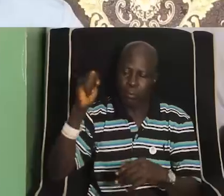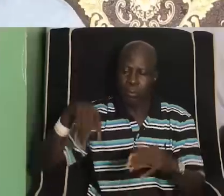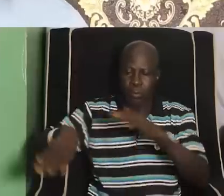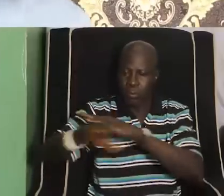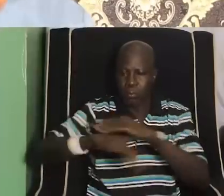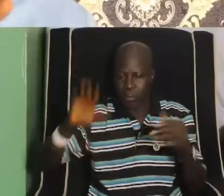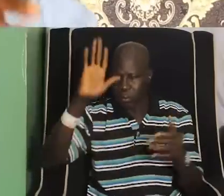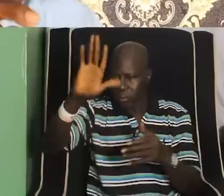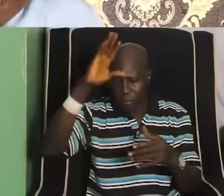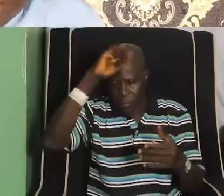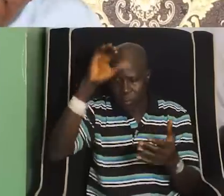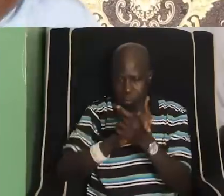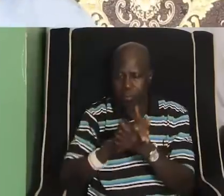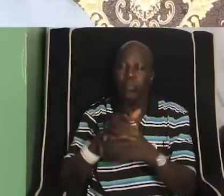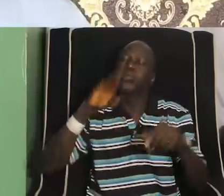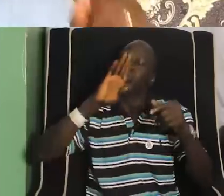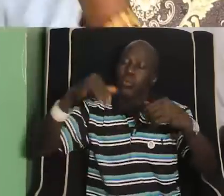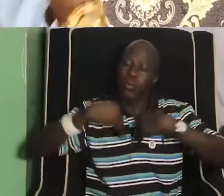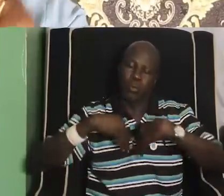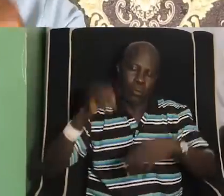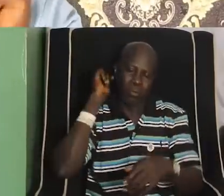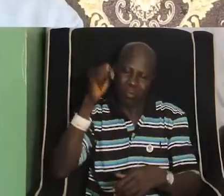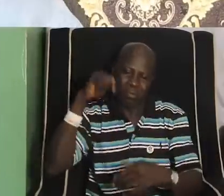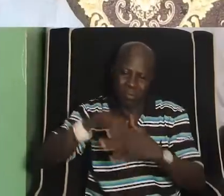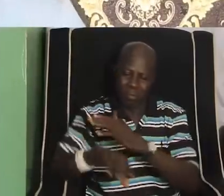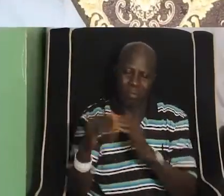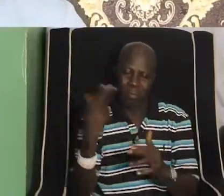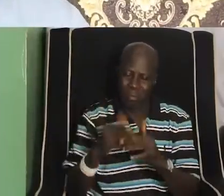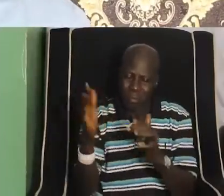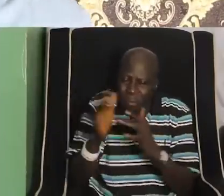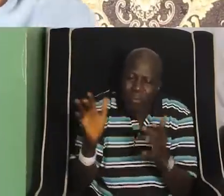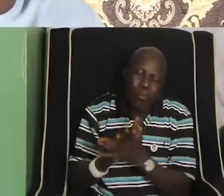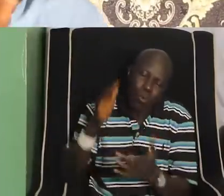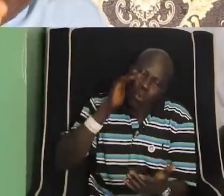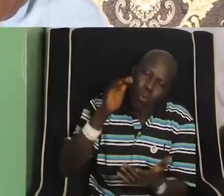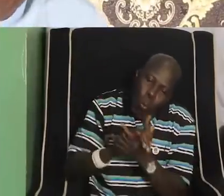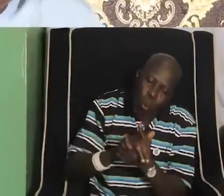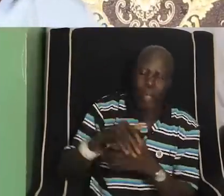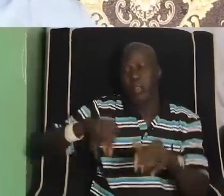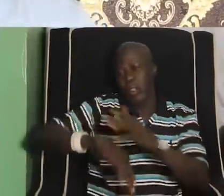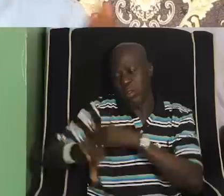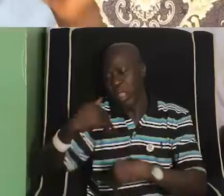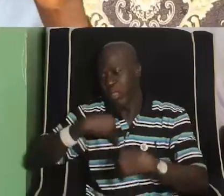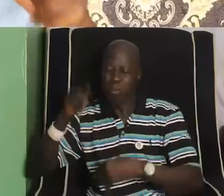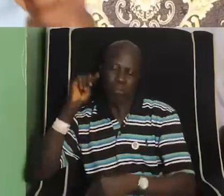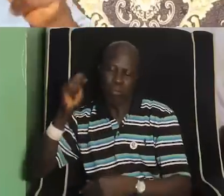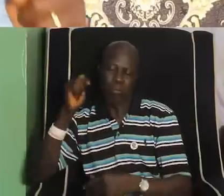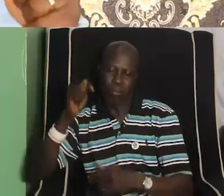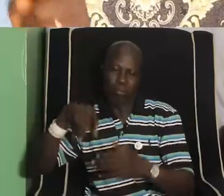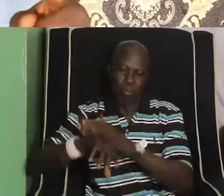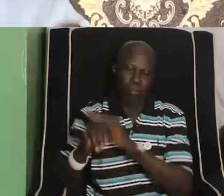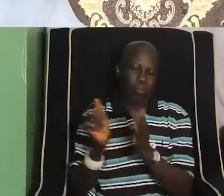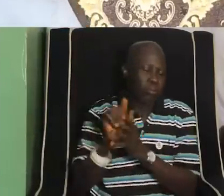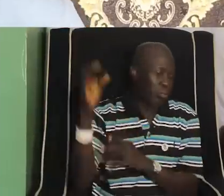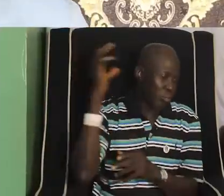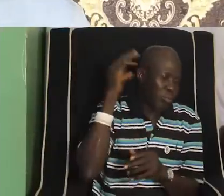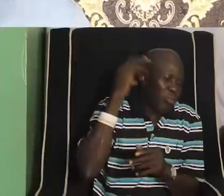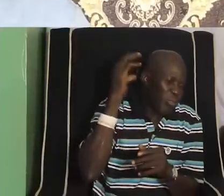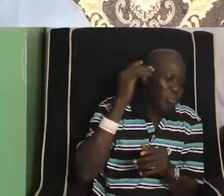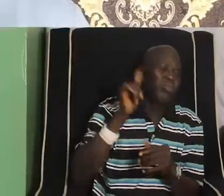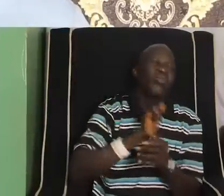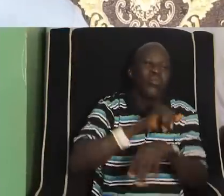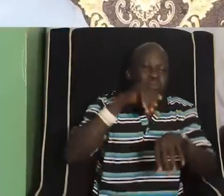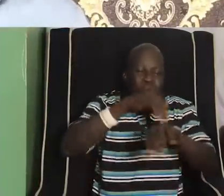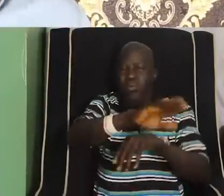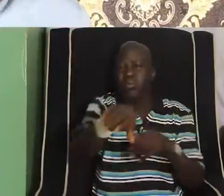rẹ yẹn. Over your husband. Ó máa di ẹ̀rí. To turn to testimony. Lórí ọ̀rọ̀ ìyàwó ẹ. Over your wife. Ó máa di ẹ̀rí. To turn to testimony. In tọ́ etí yẹn. What I